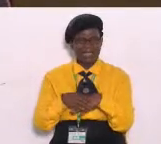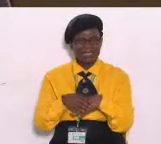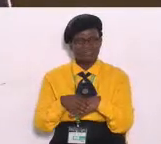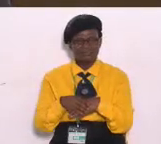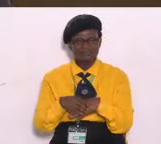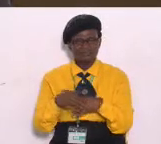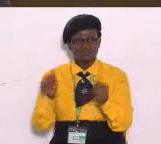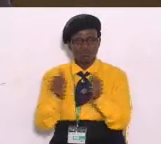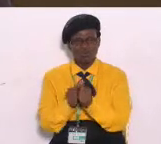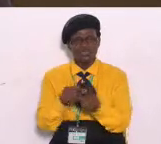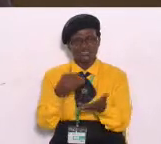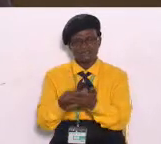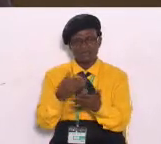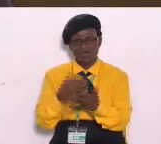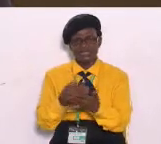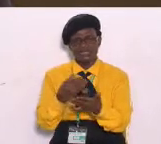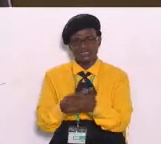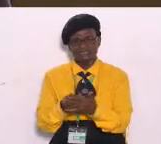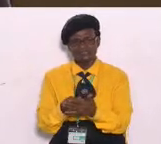with money.